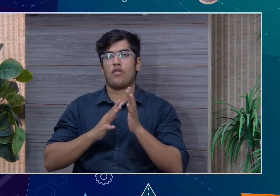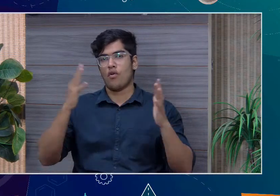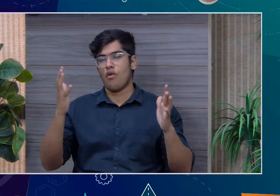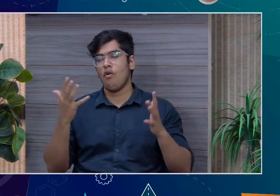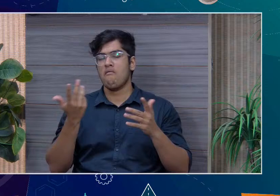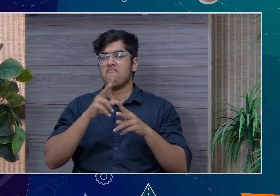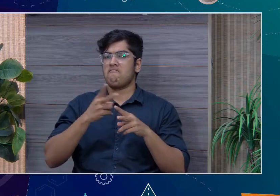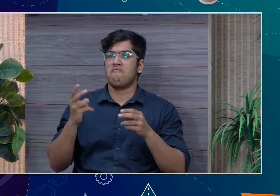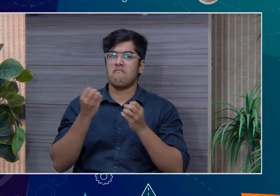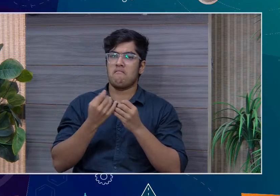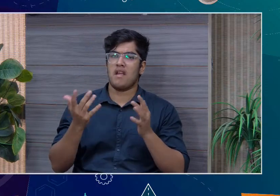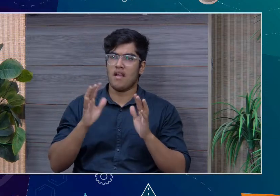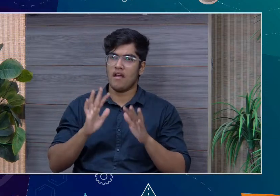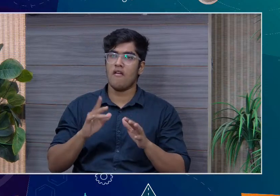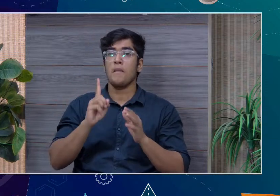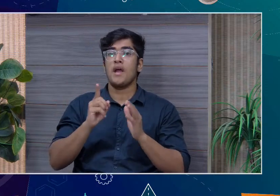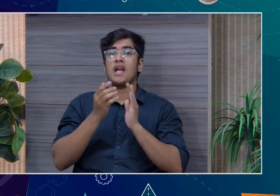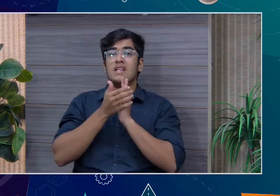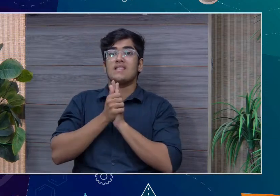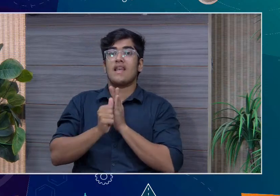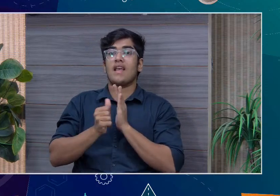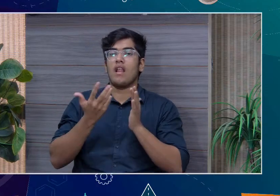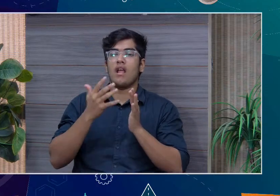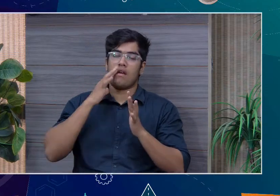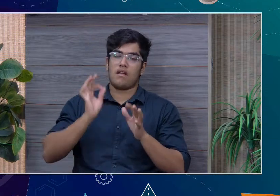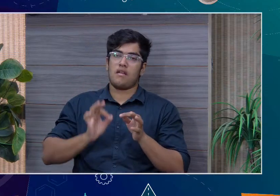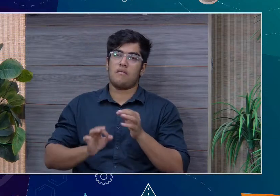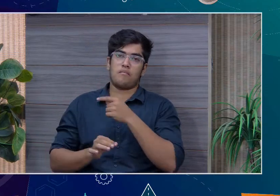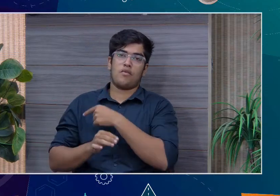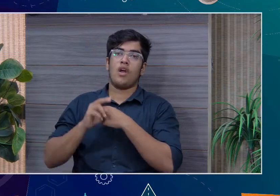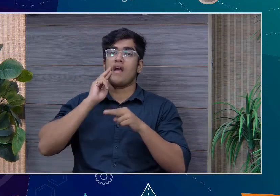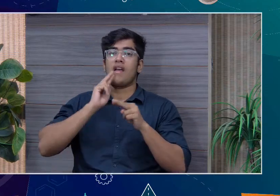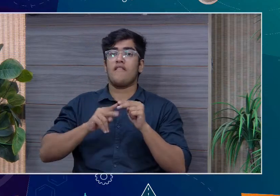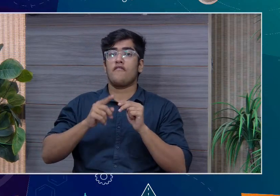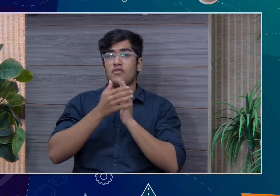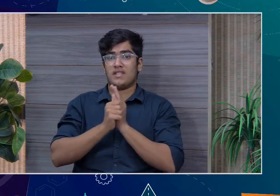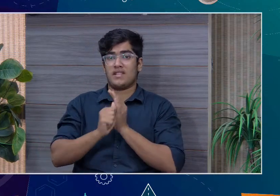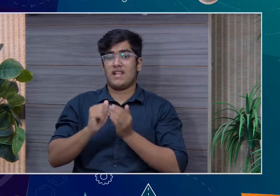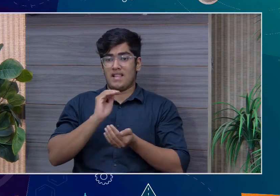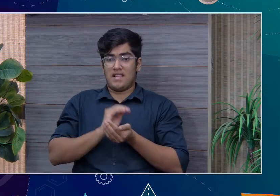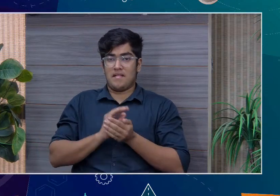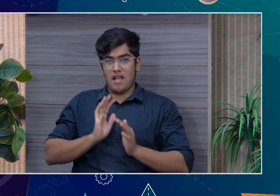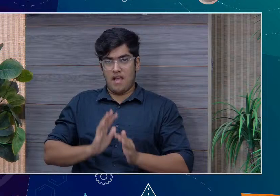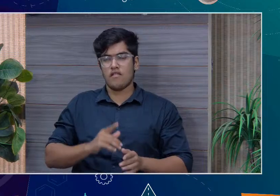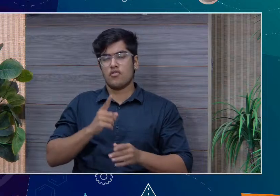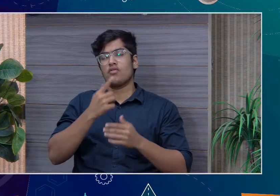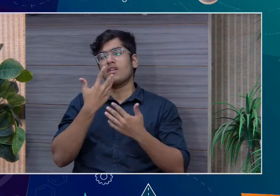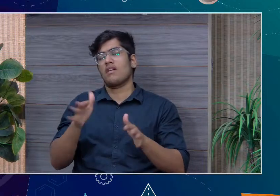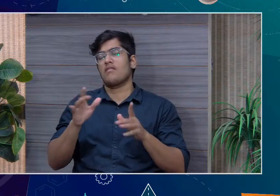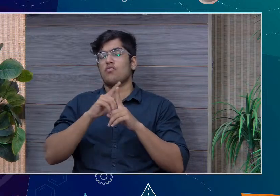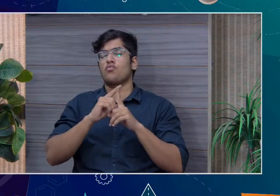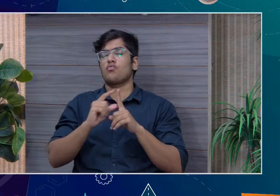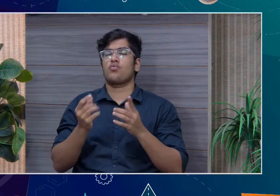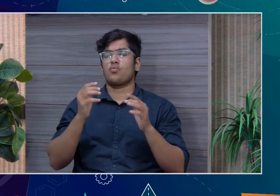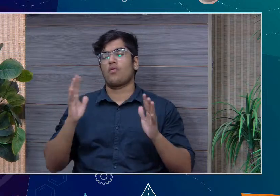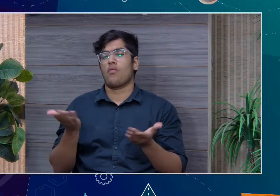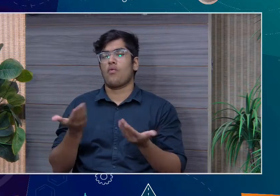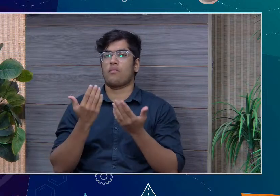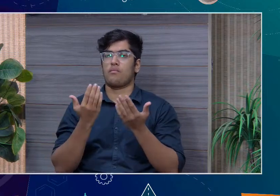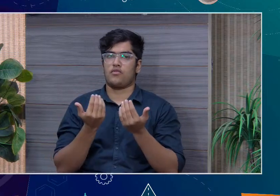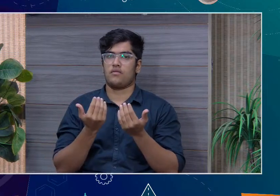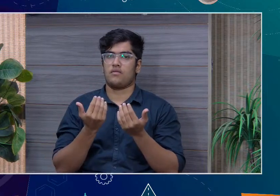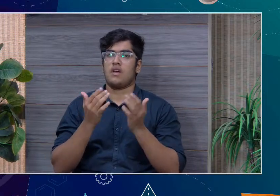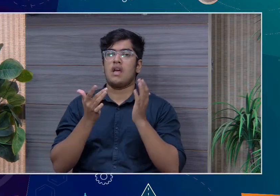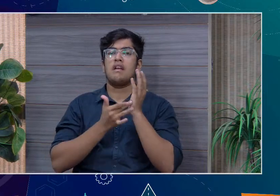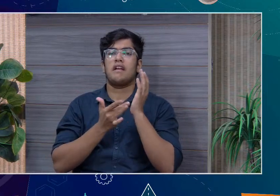but the skill will be there. If you have the skill with you, you can master anything. Technology will come and go, but the